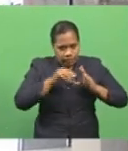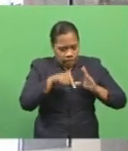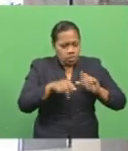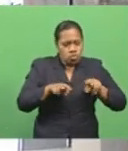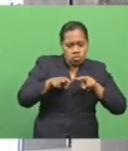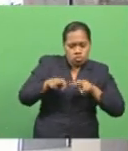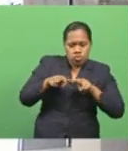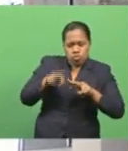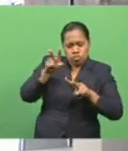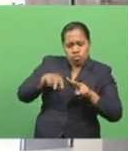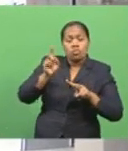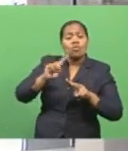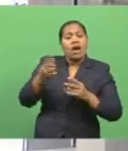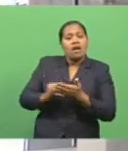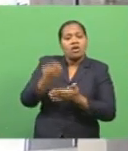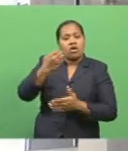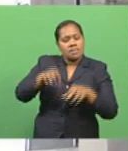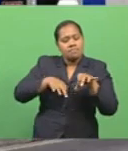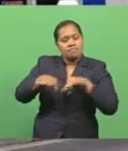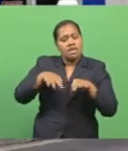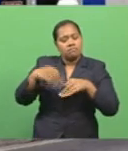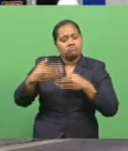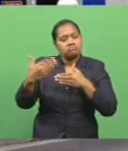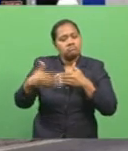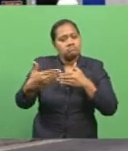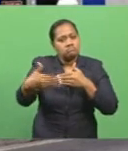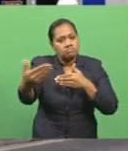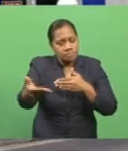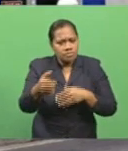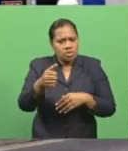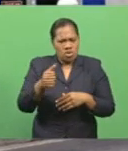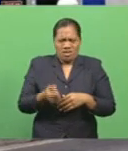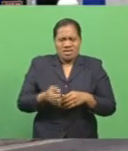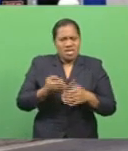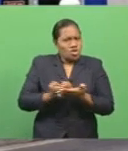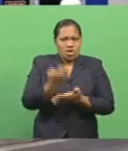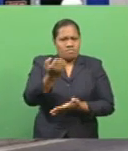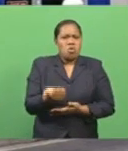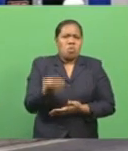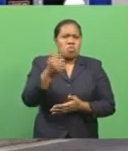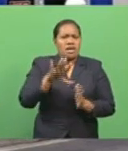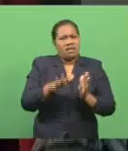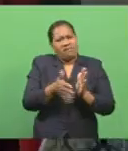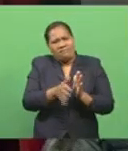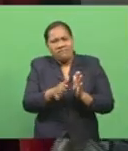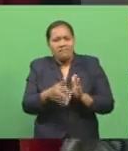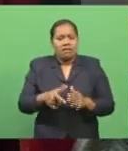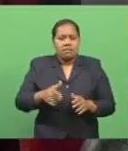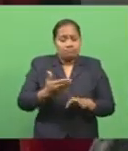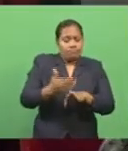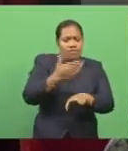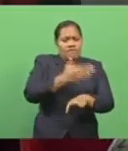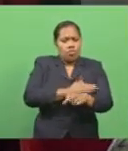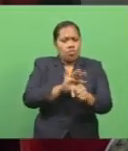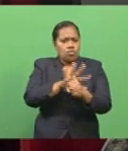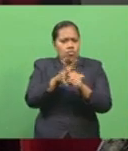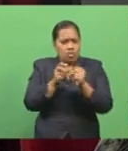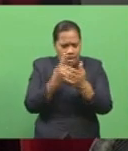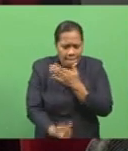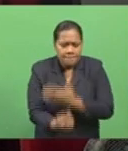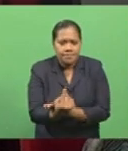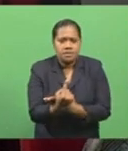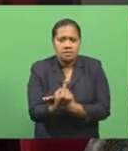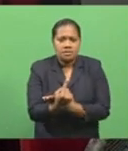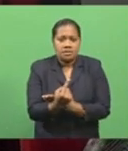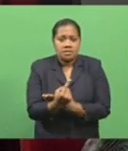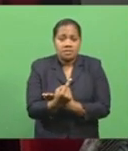going forward. He adds the global economy was already fragile before the virus hit. It has come to the worst time. It has